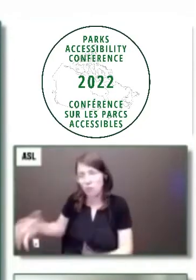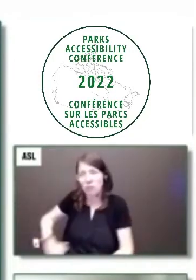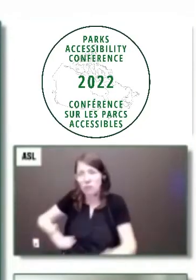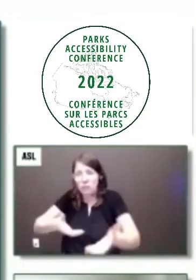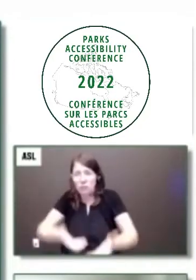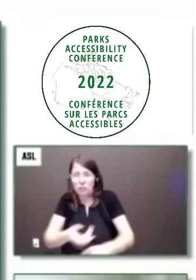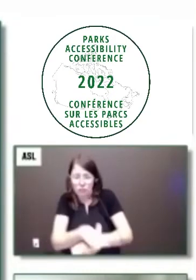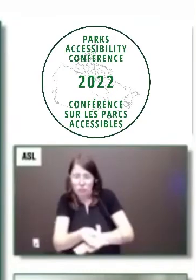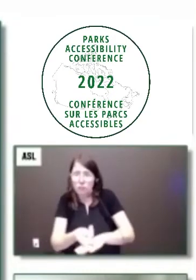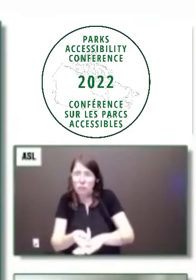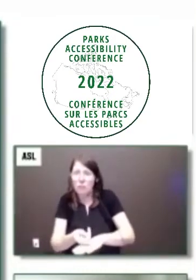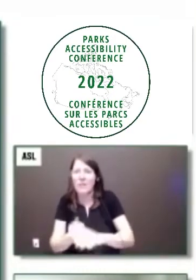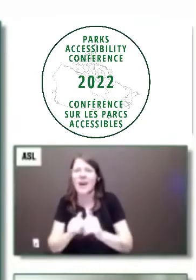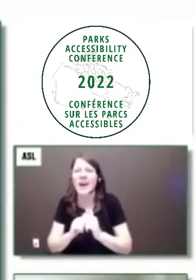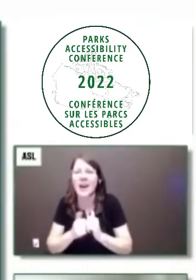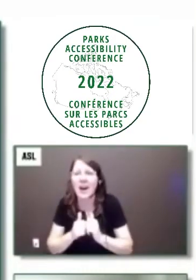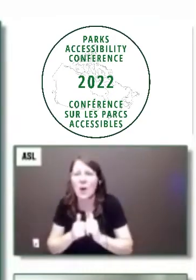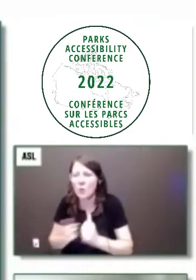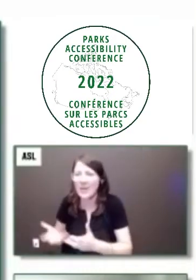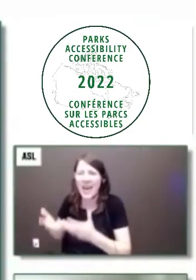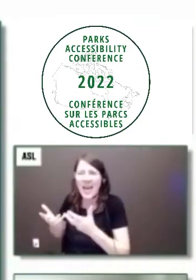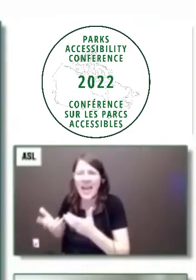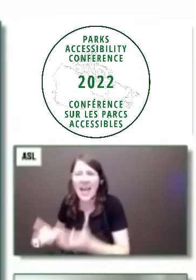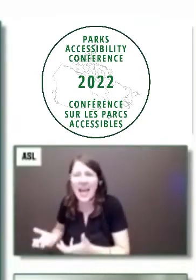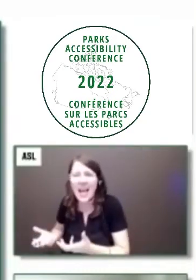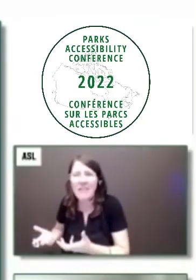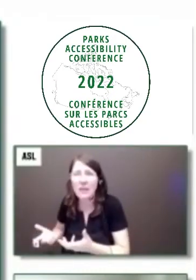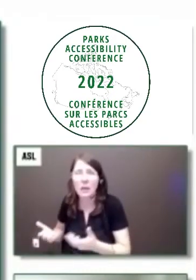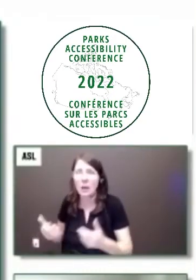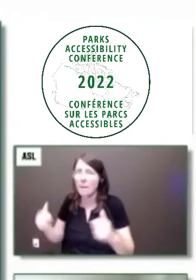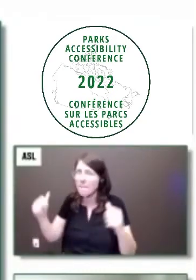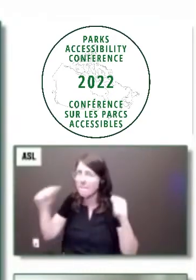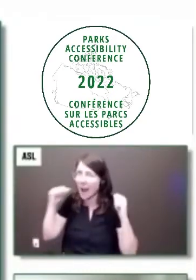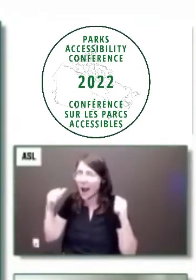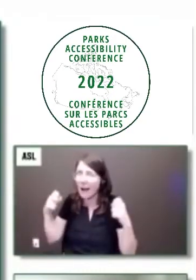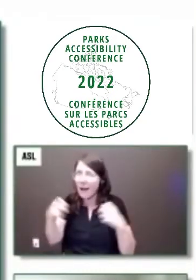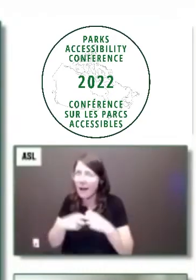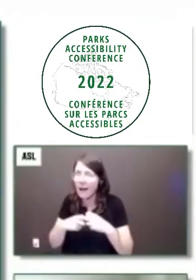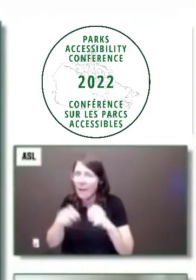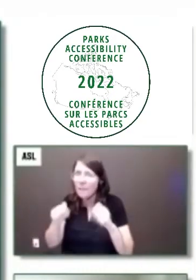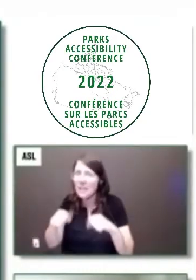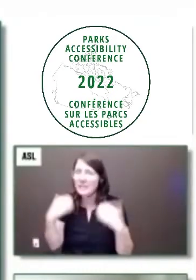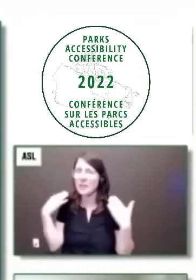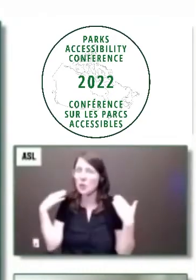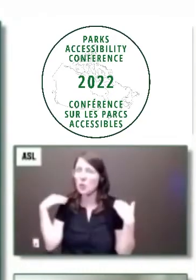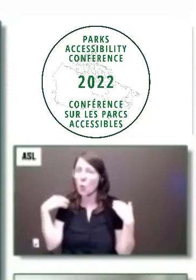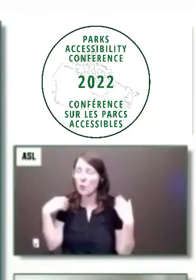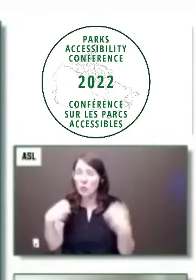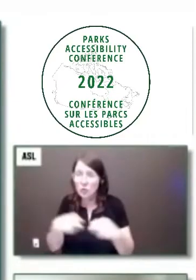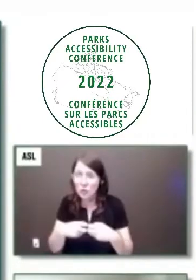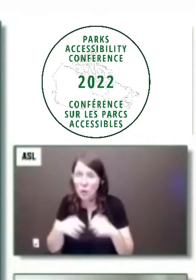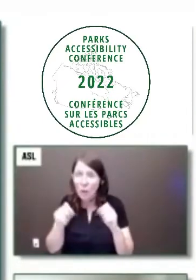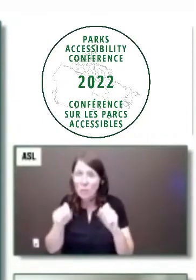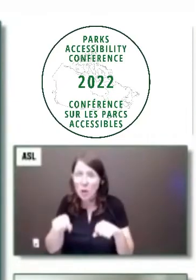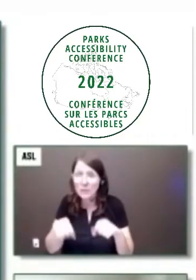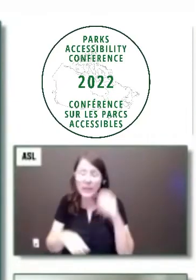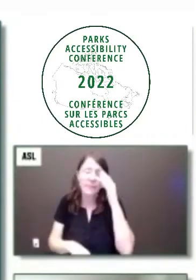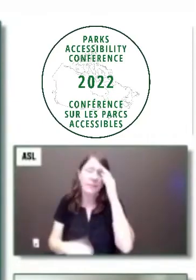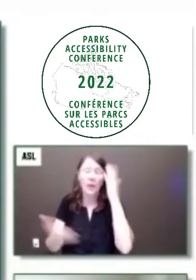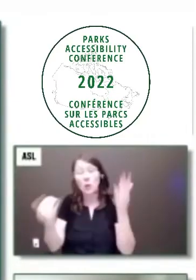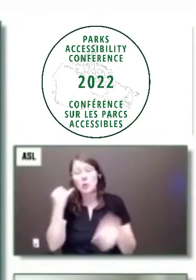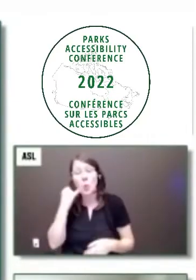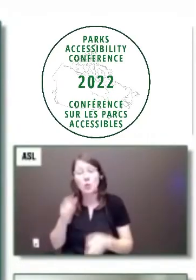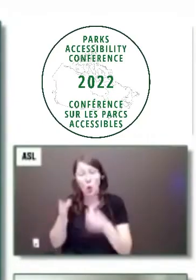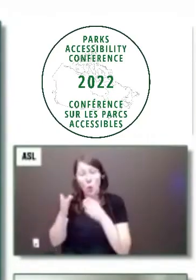the floor, consistently without harming our backs and shoulders? And what if someone can stand but needs help maneuvering and needs